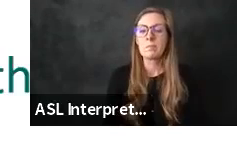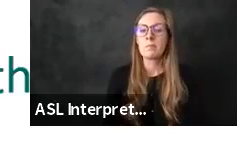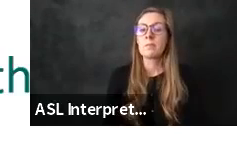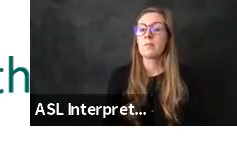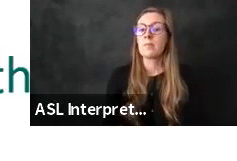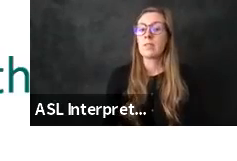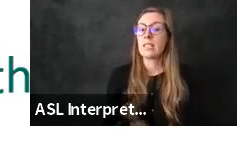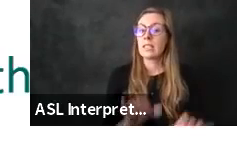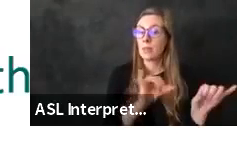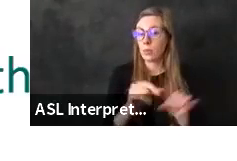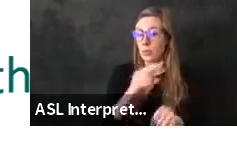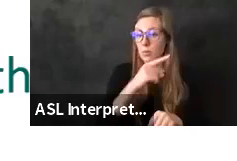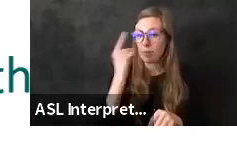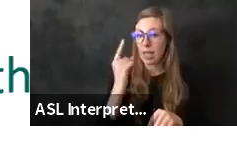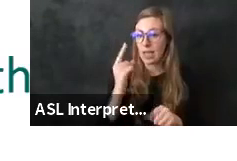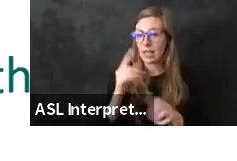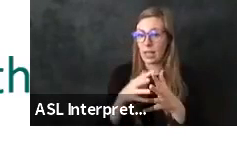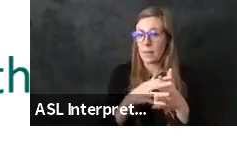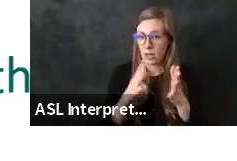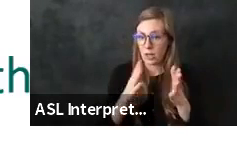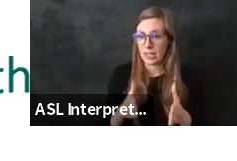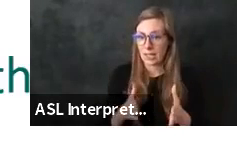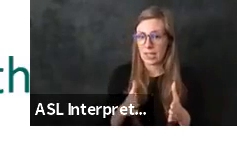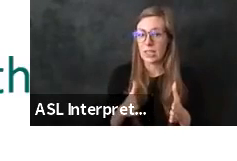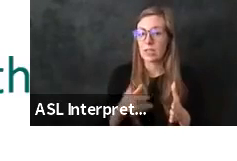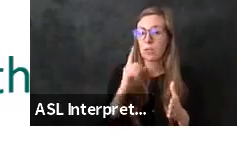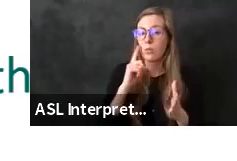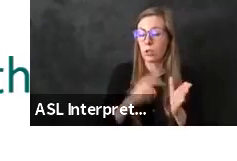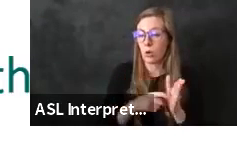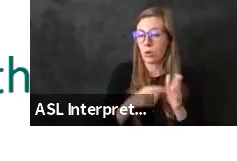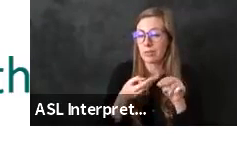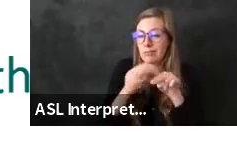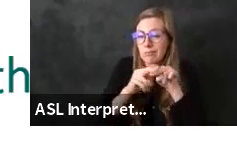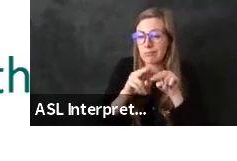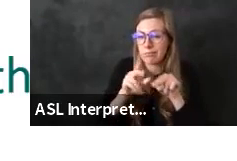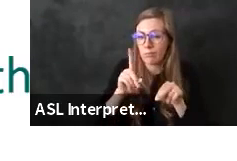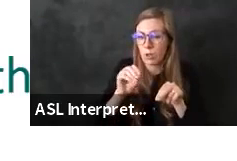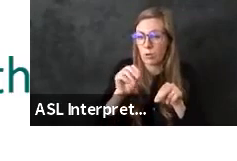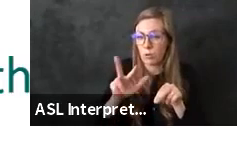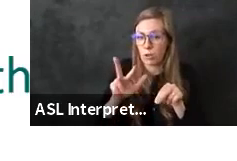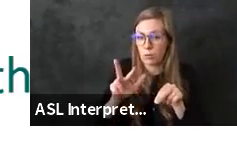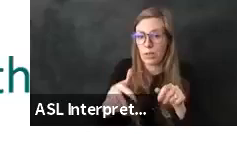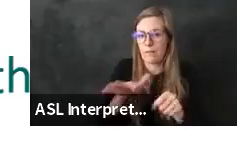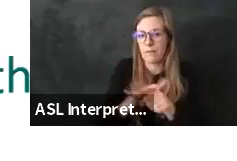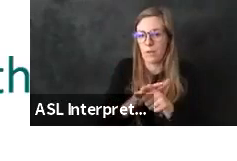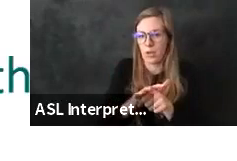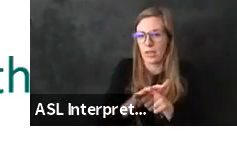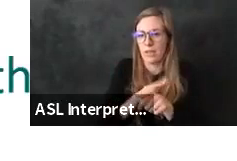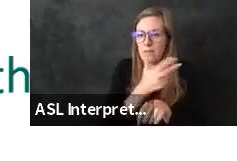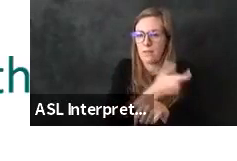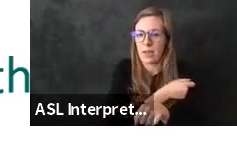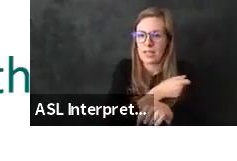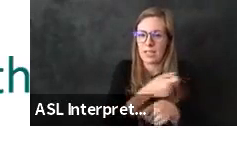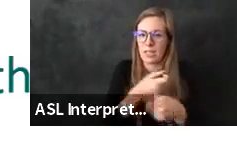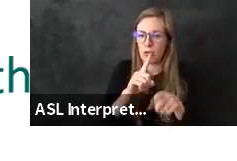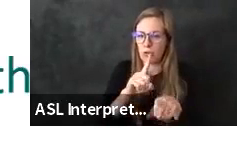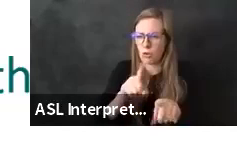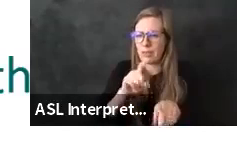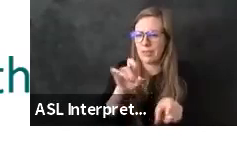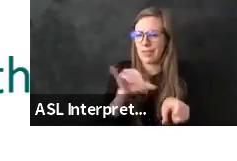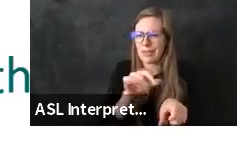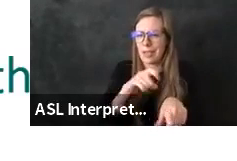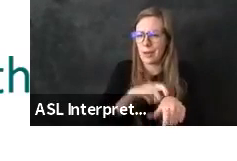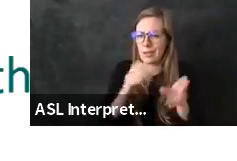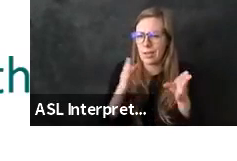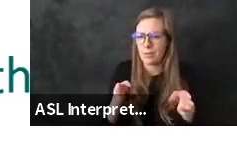Black African-American residents, we saw an increase in 103 residents fully vaccinated in that same time period,